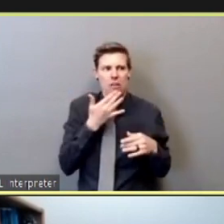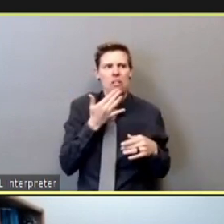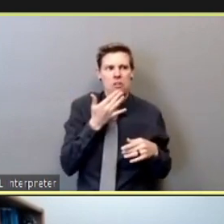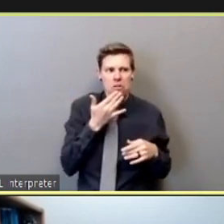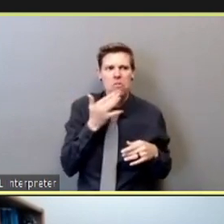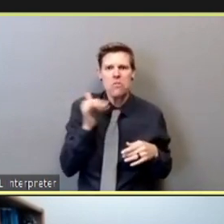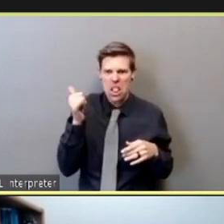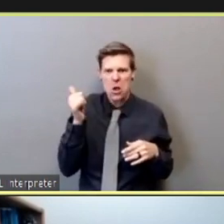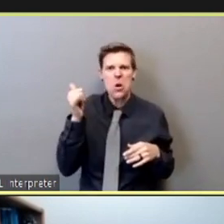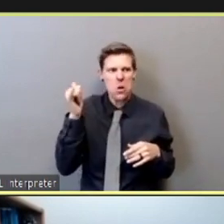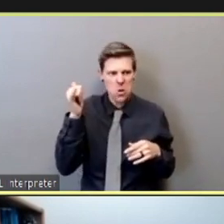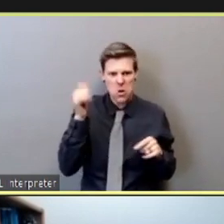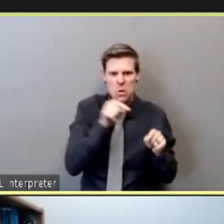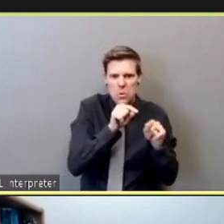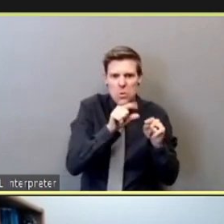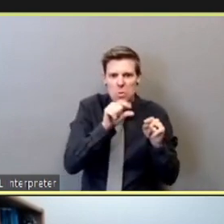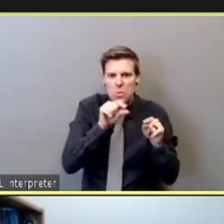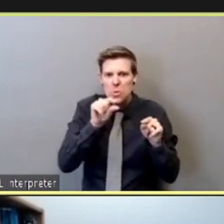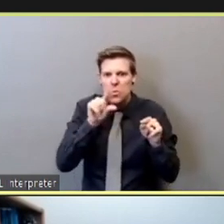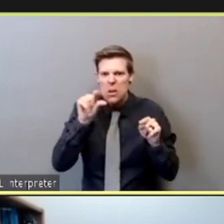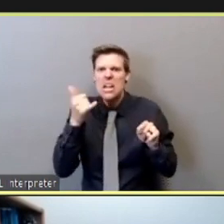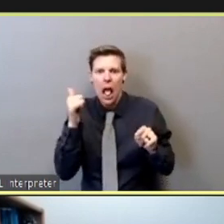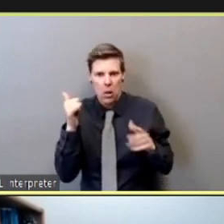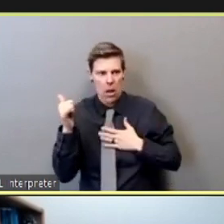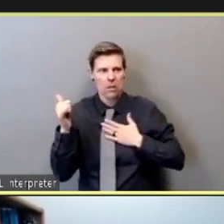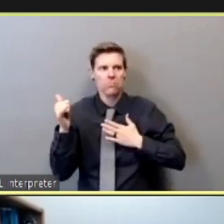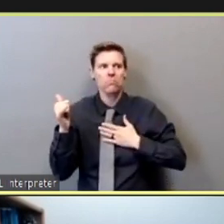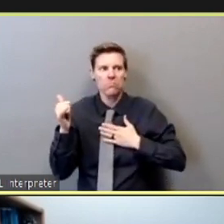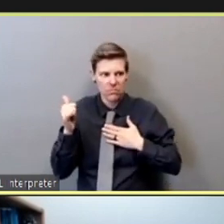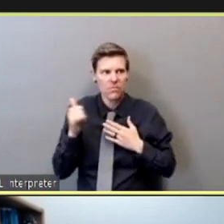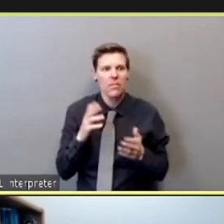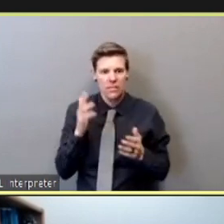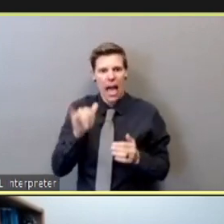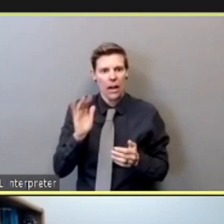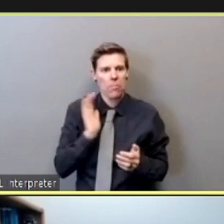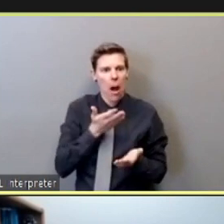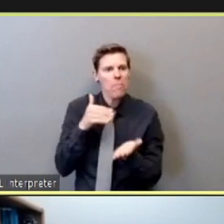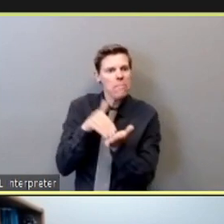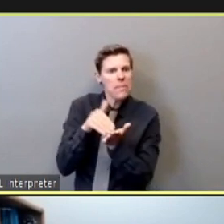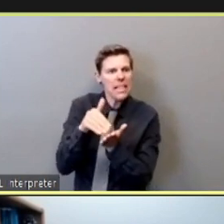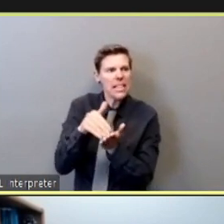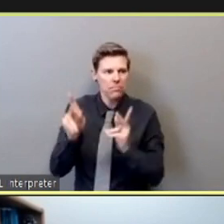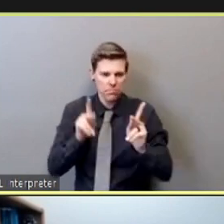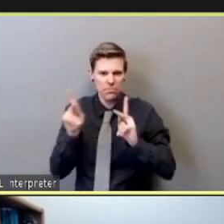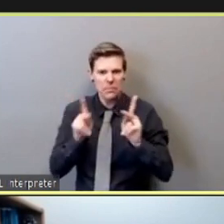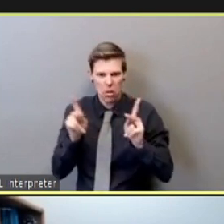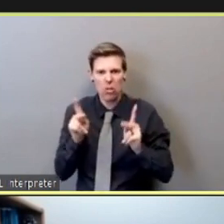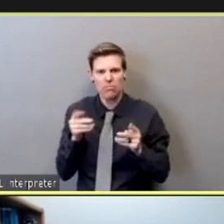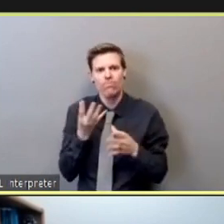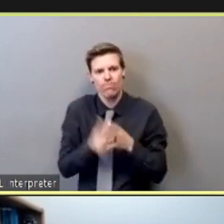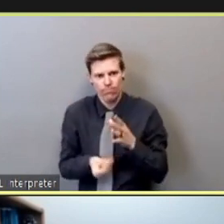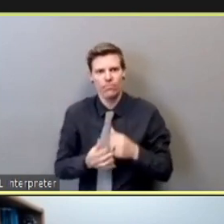million cases reported from the Americas to date. So next slide.